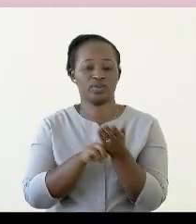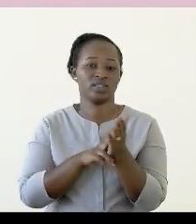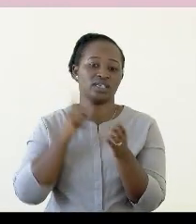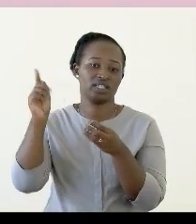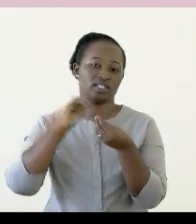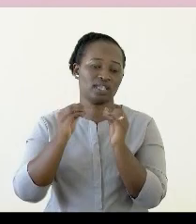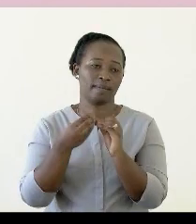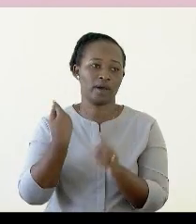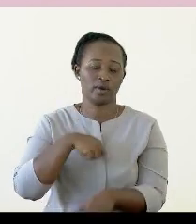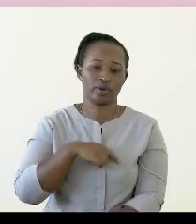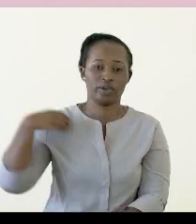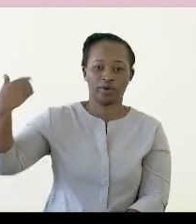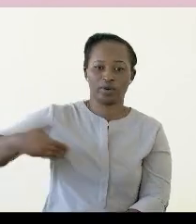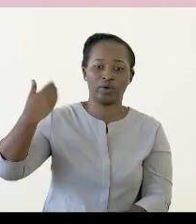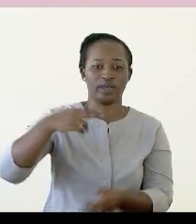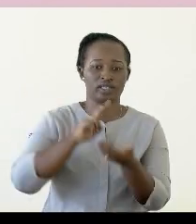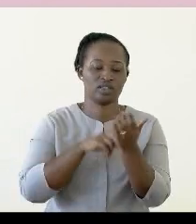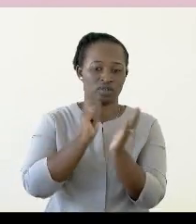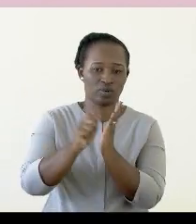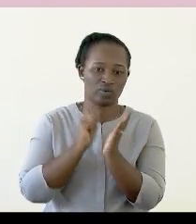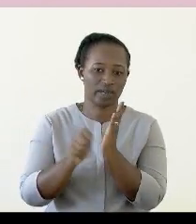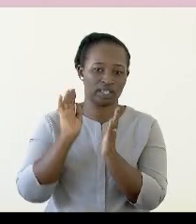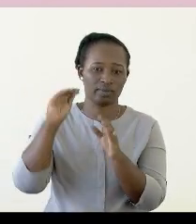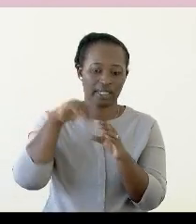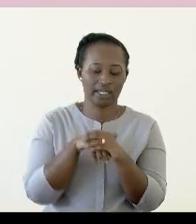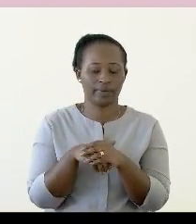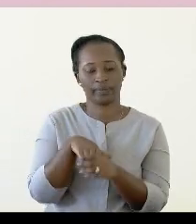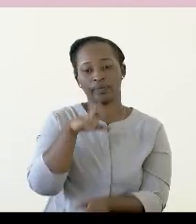we always write them in the Roman form.